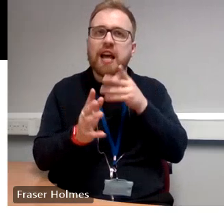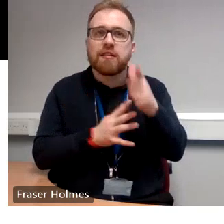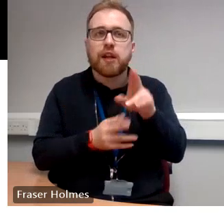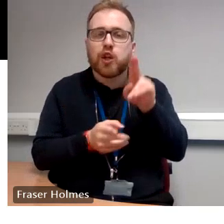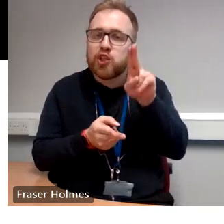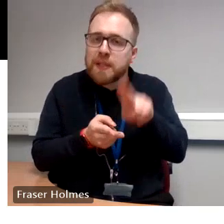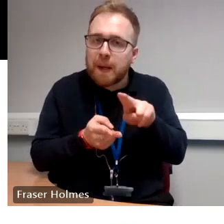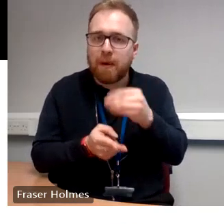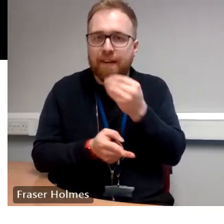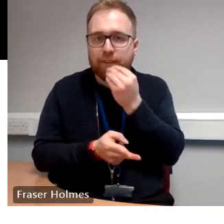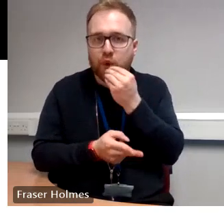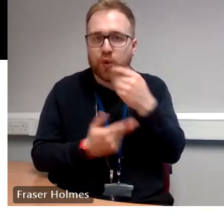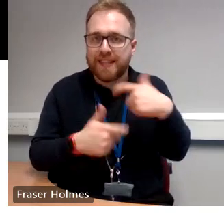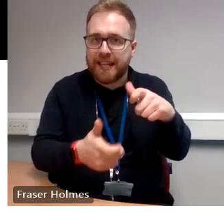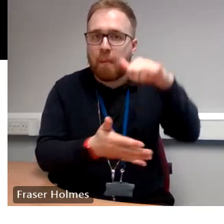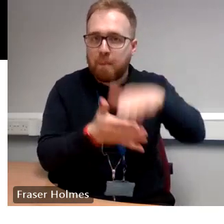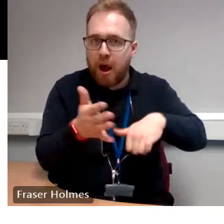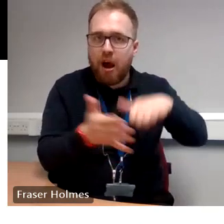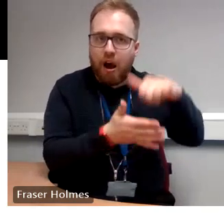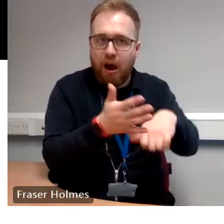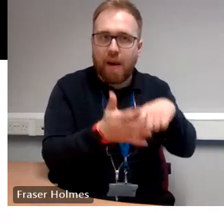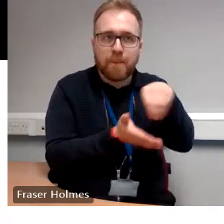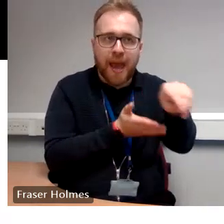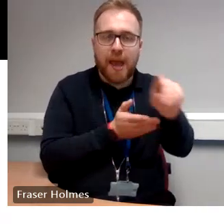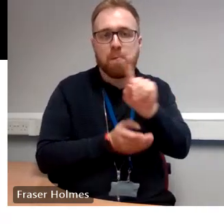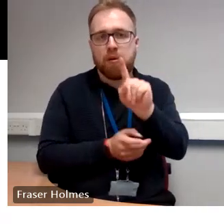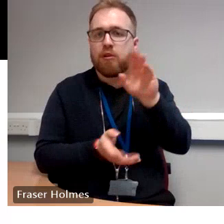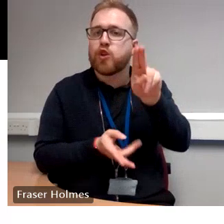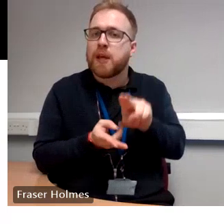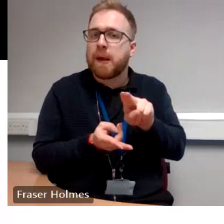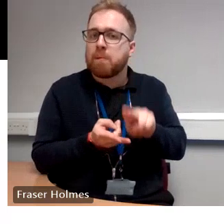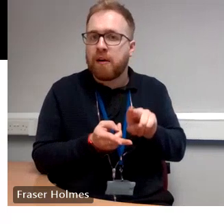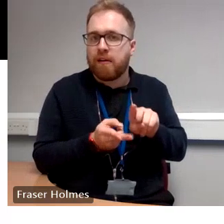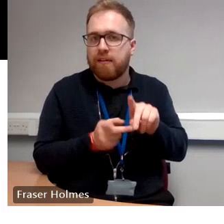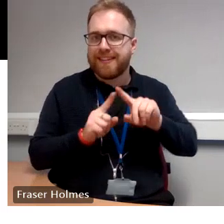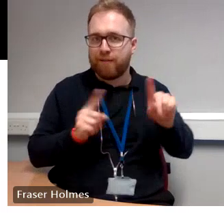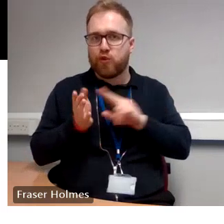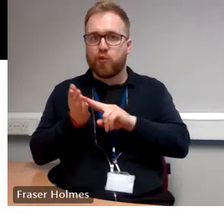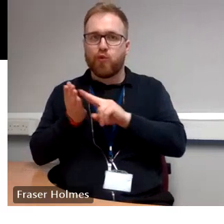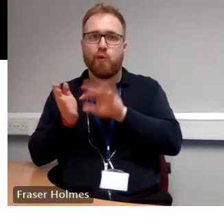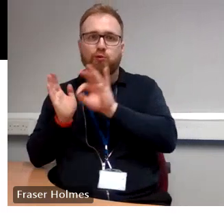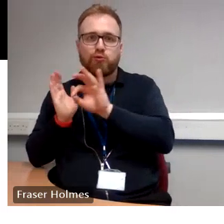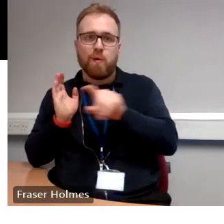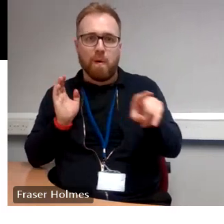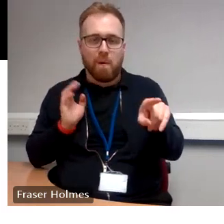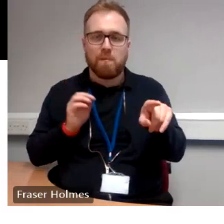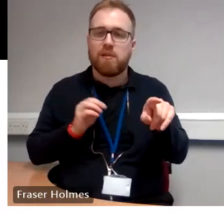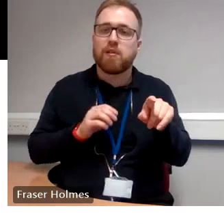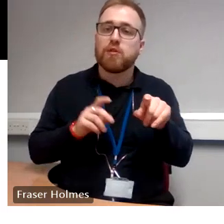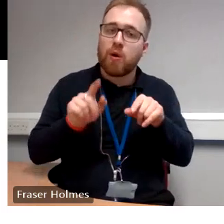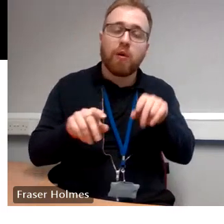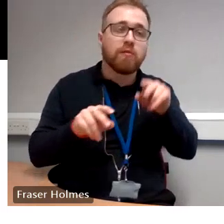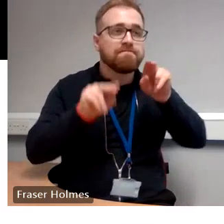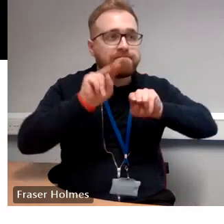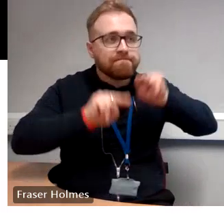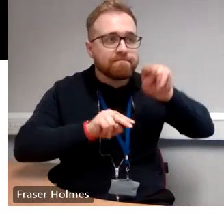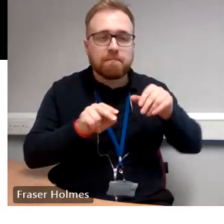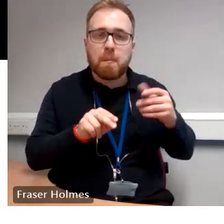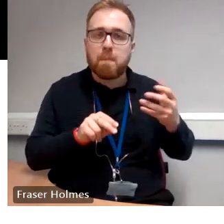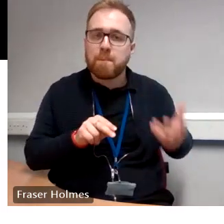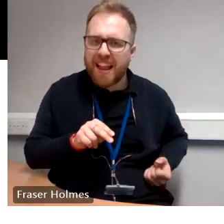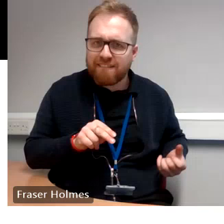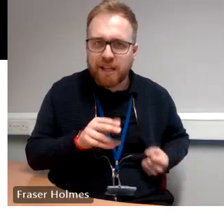lower price goods, but still be able to pay for them. So then we did an assessment with him around his benefits to